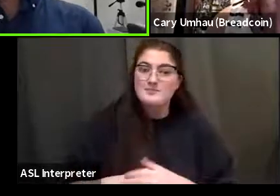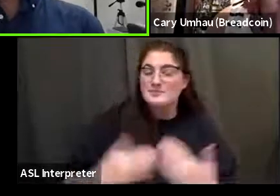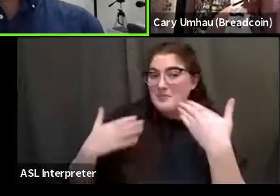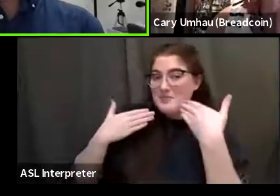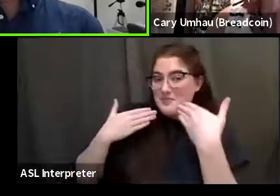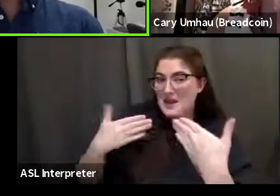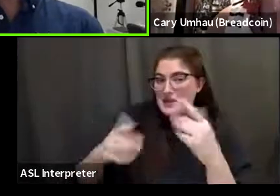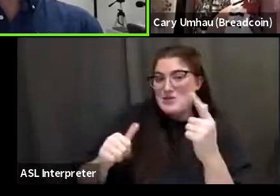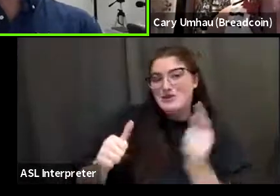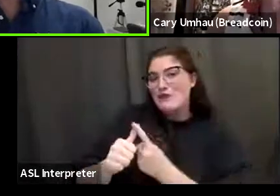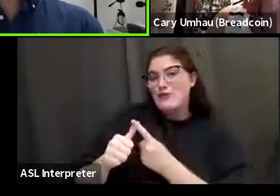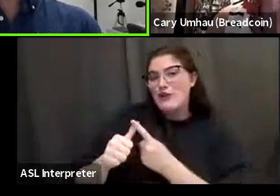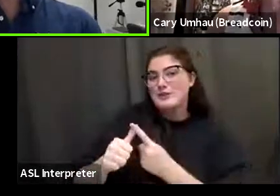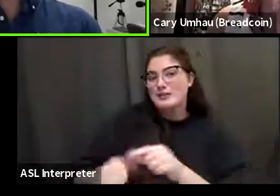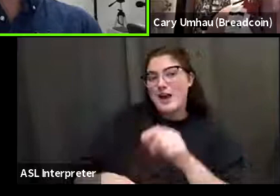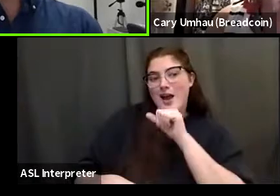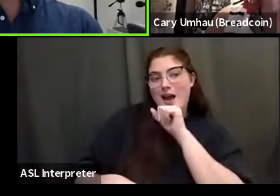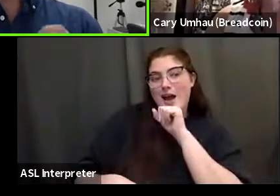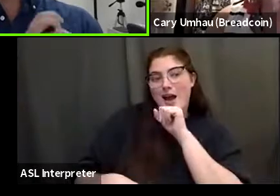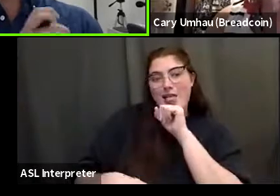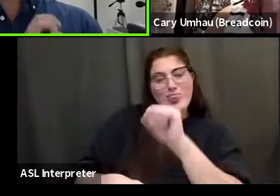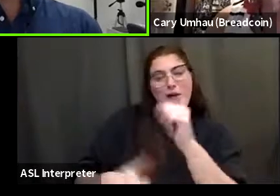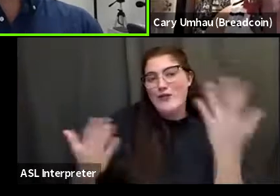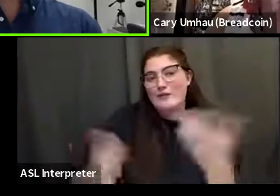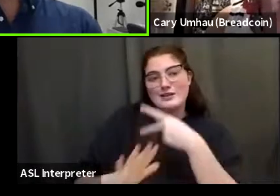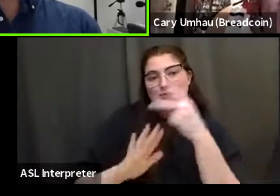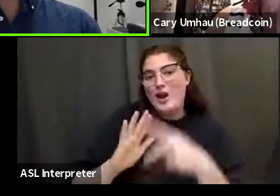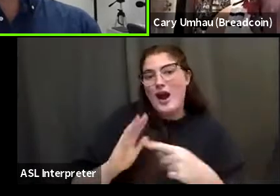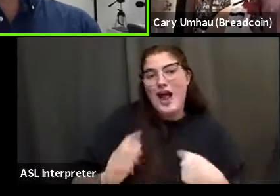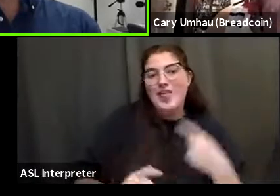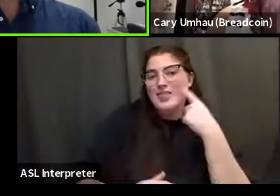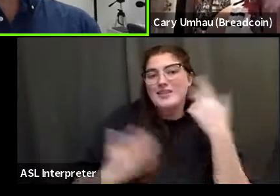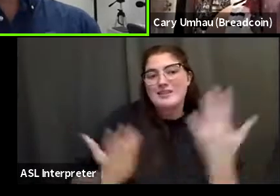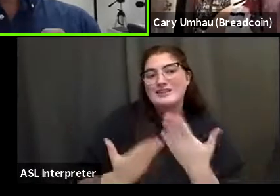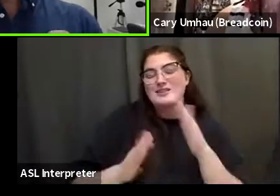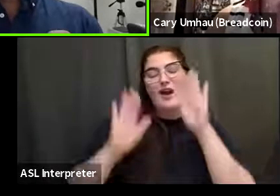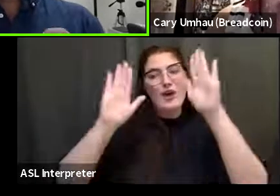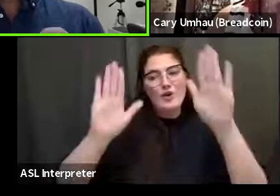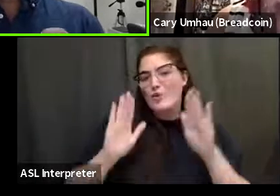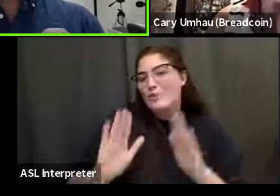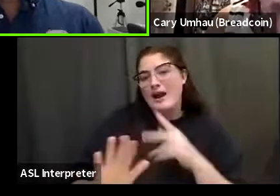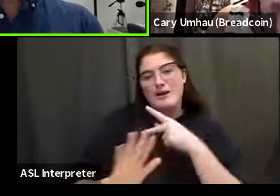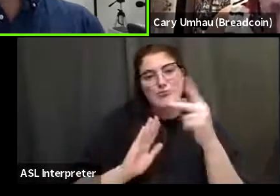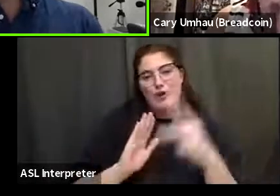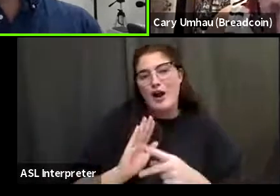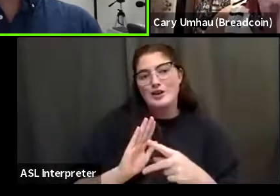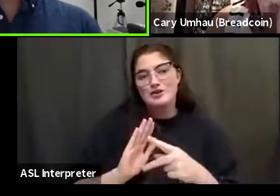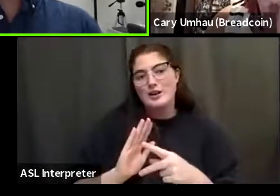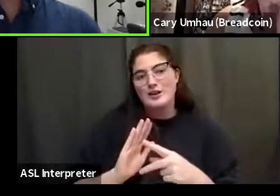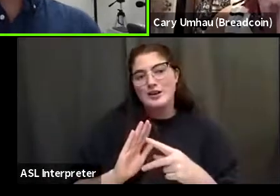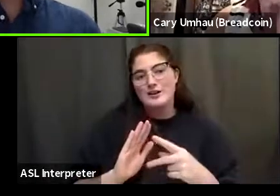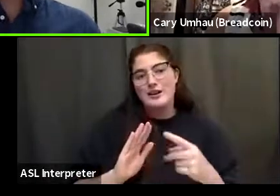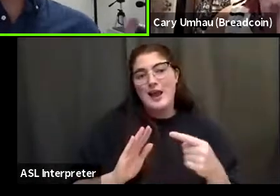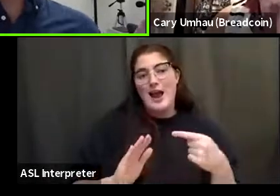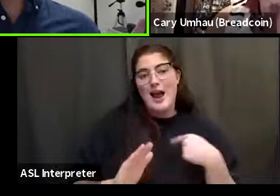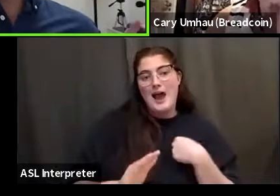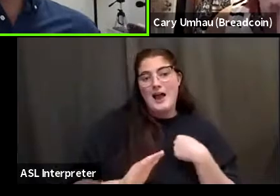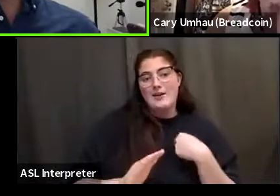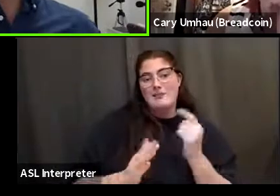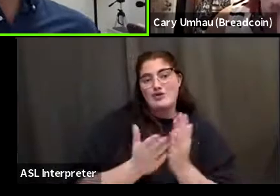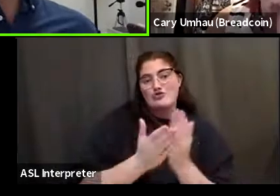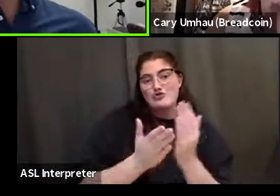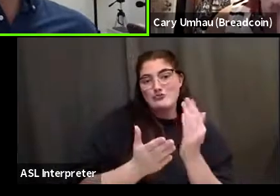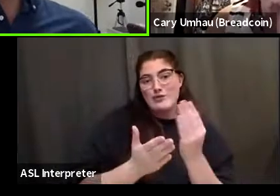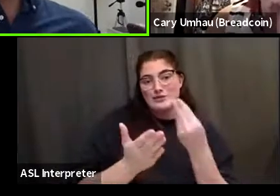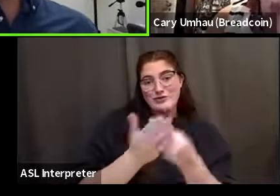Thanks. First of all, I love this project. I think this is a great project. As the treasurer, I just got to ask a couple